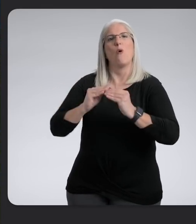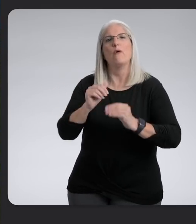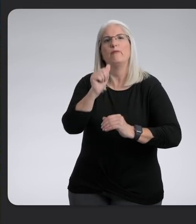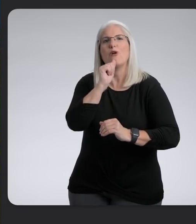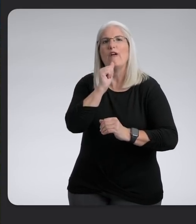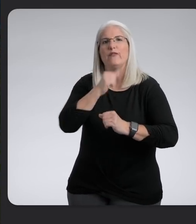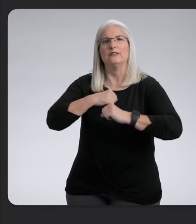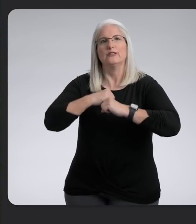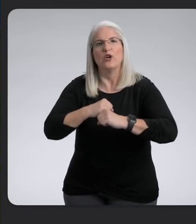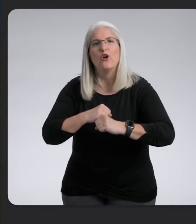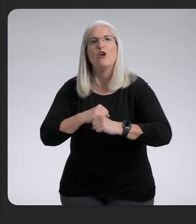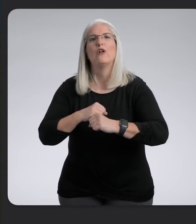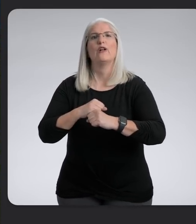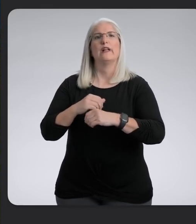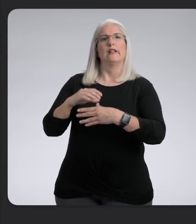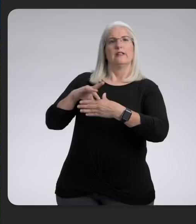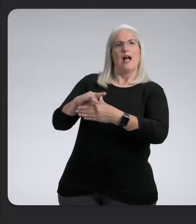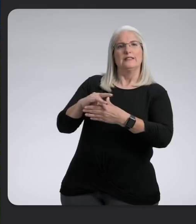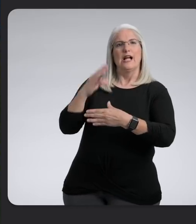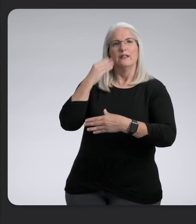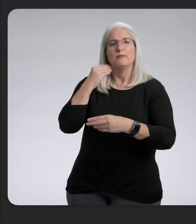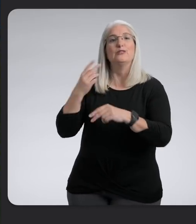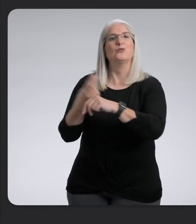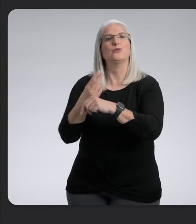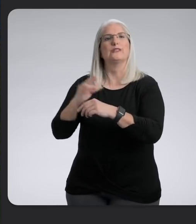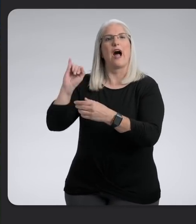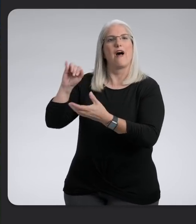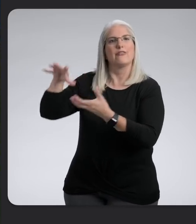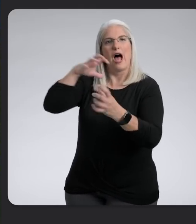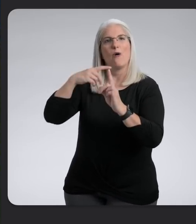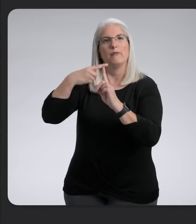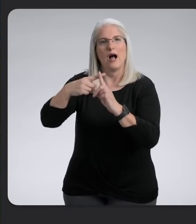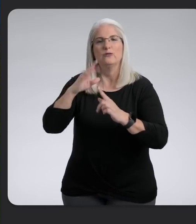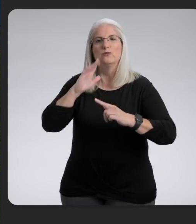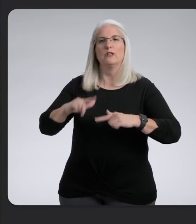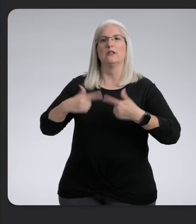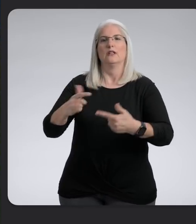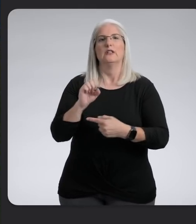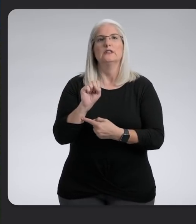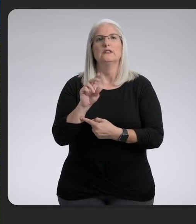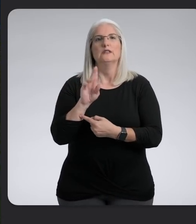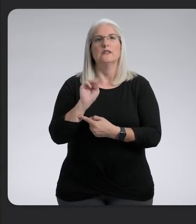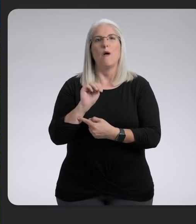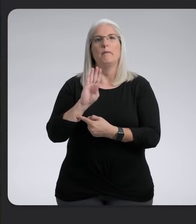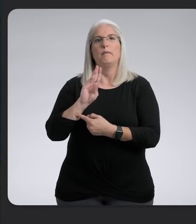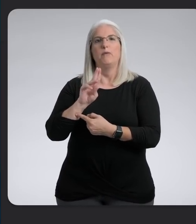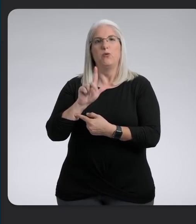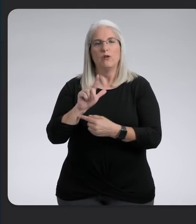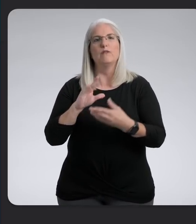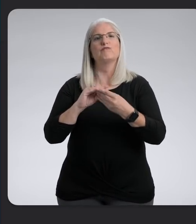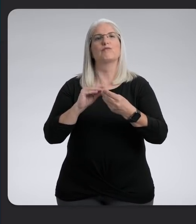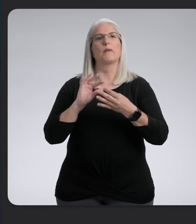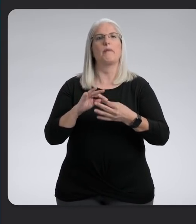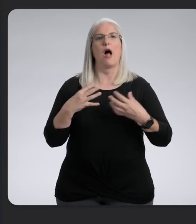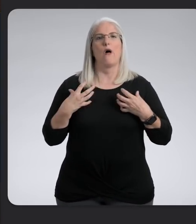experience with iCloud Plus. Now over to Sumbul for the latest developments in health.